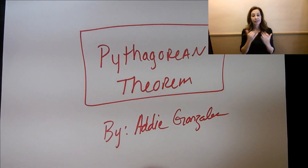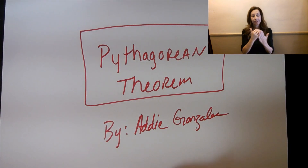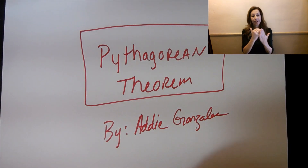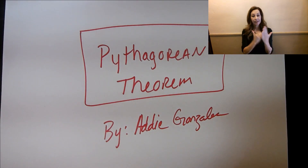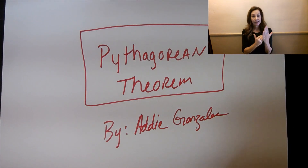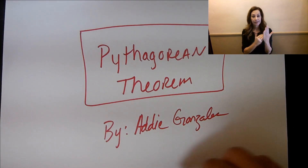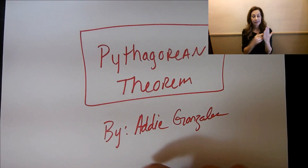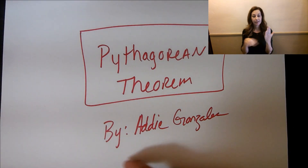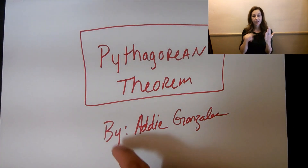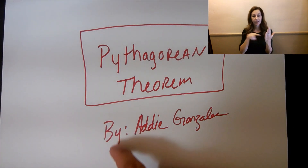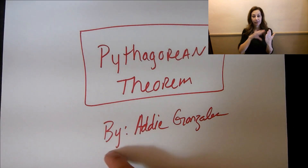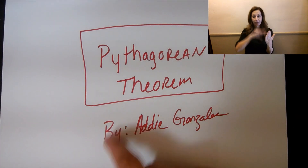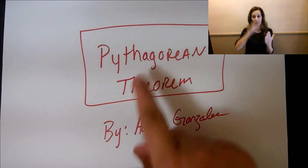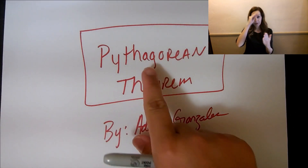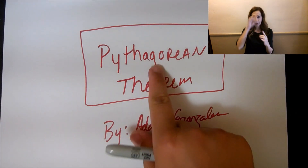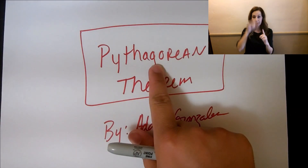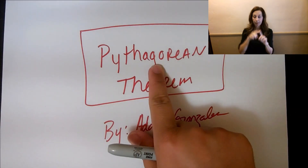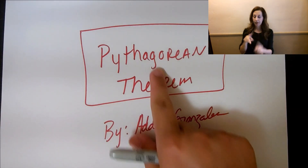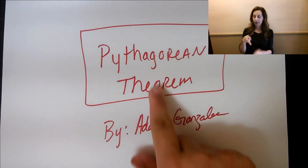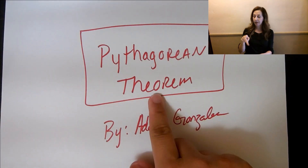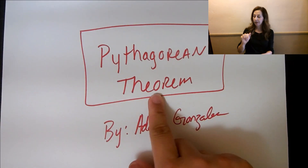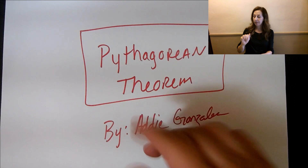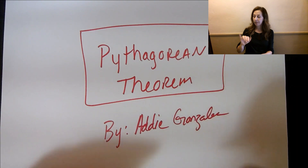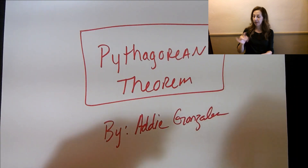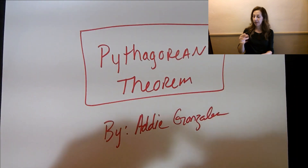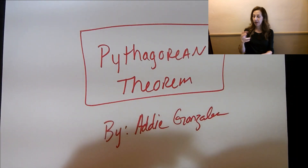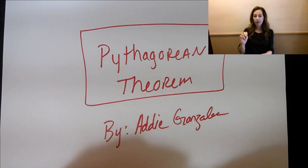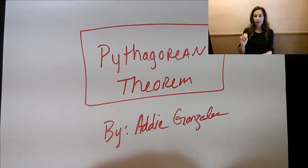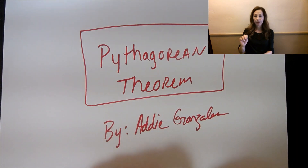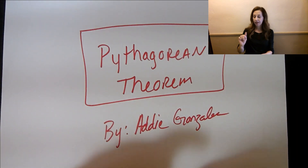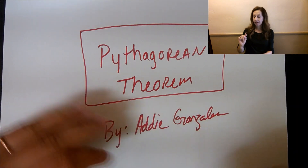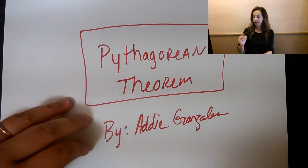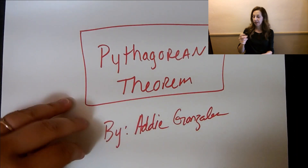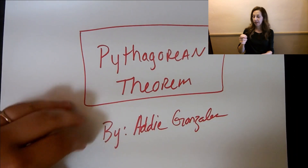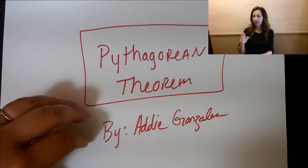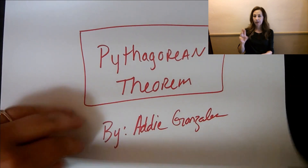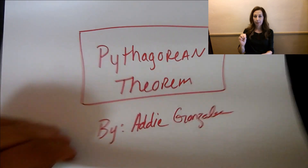In this lesson, we will be learning about the Pythagorean theorem.